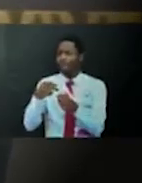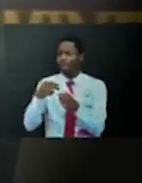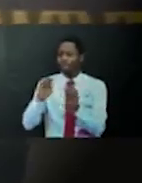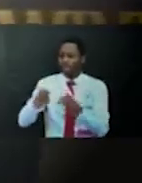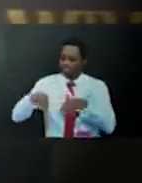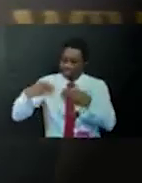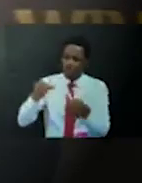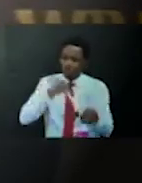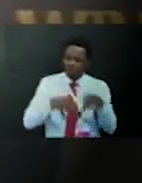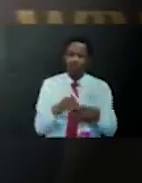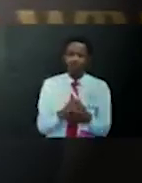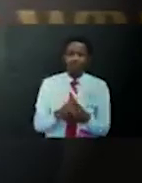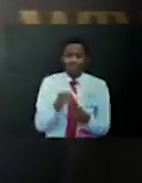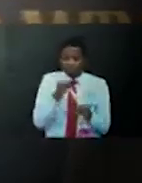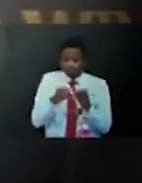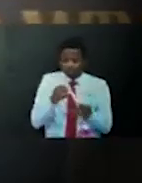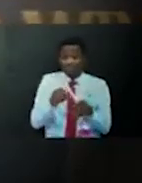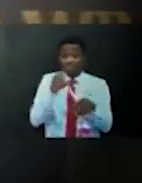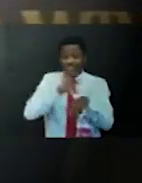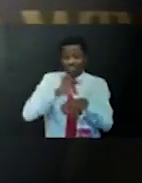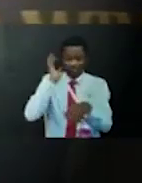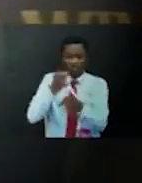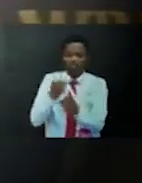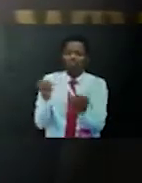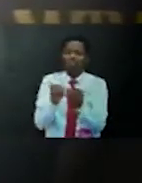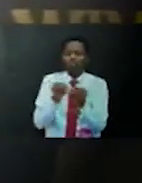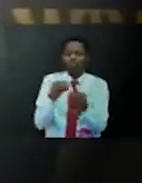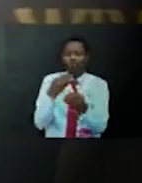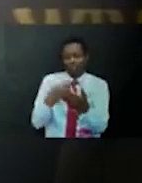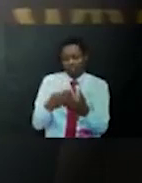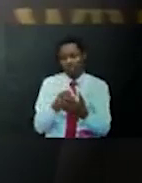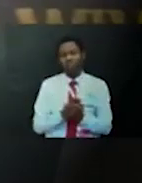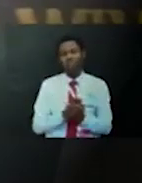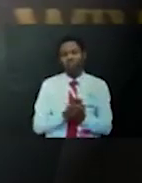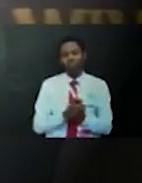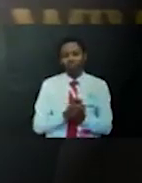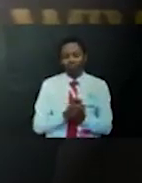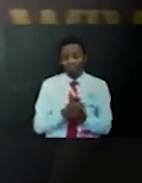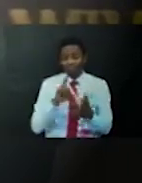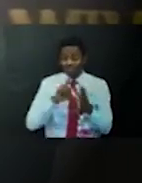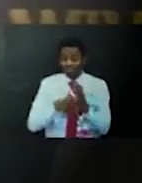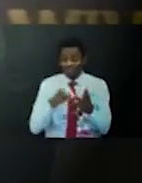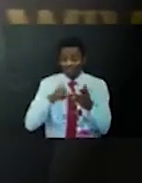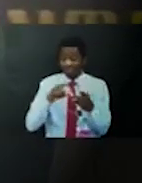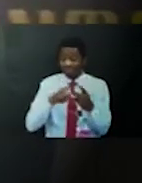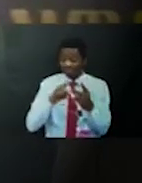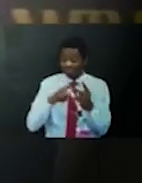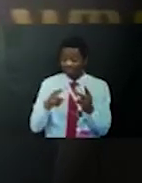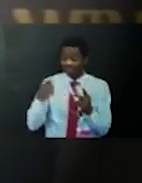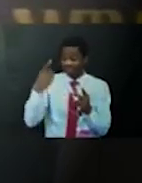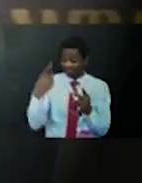The people will manage the affairs of the church without compulsion. And then tithing.